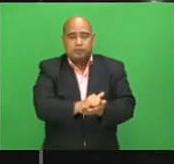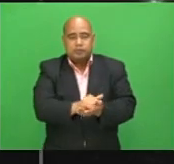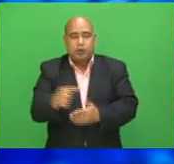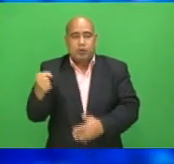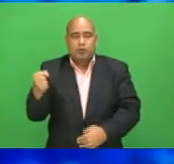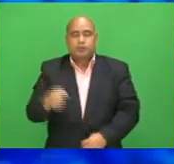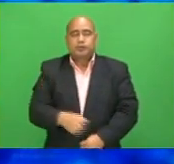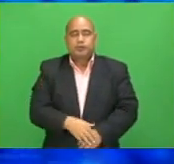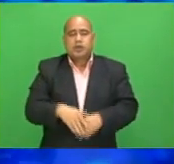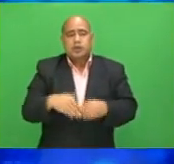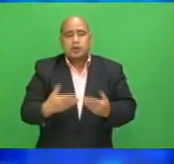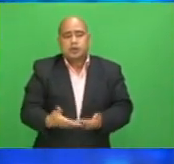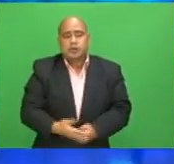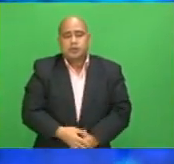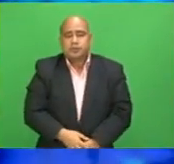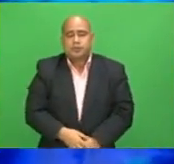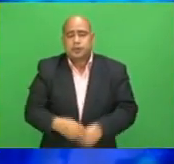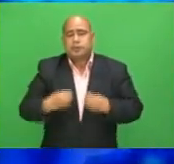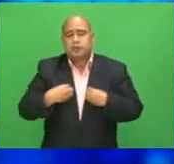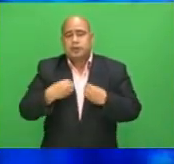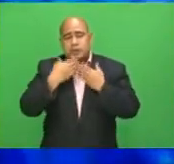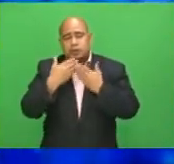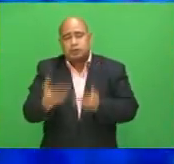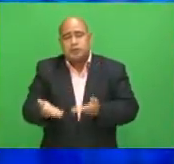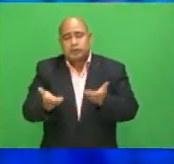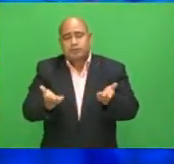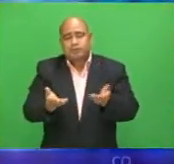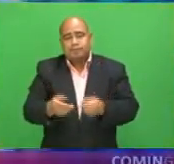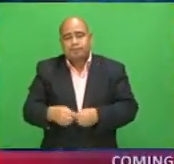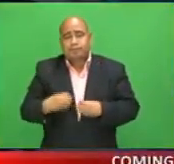business. Thanks, Jackie. Coming up at Business Tonight.